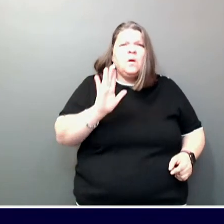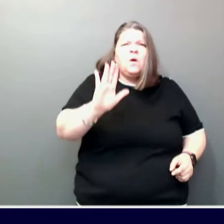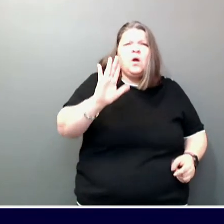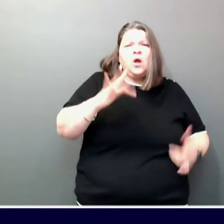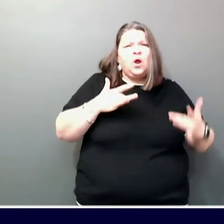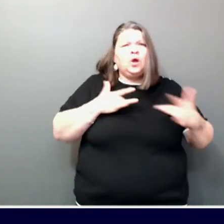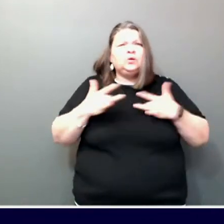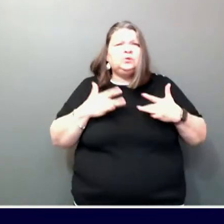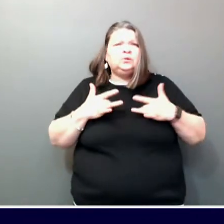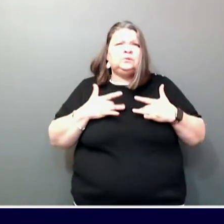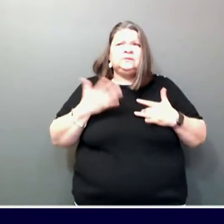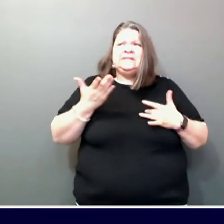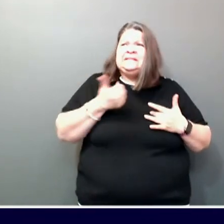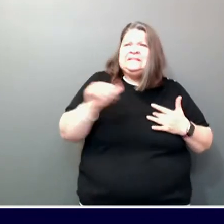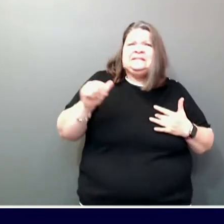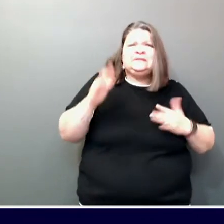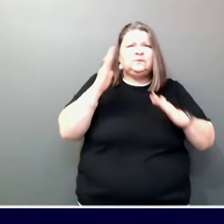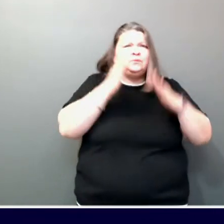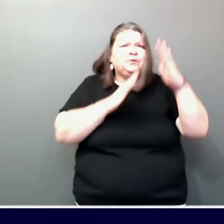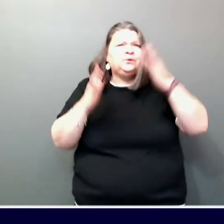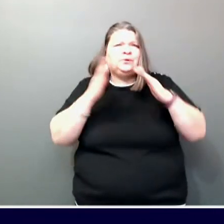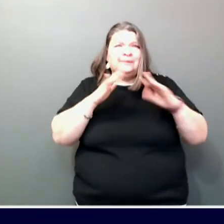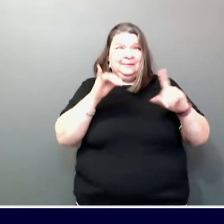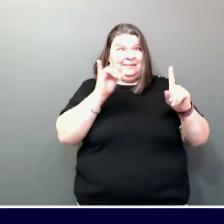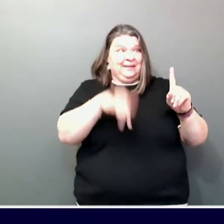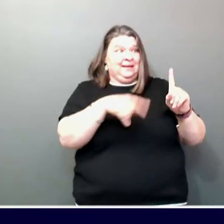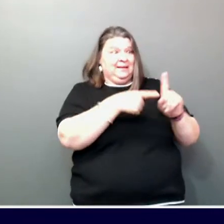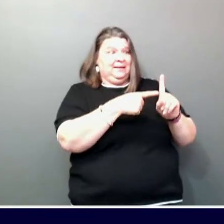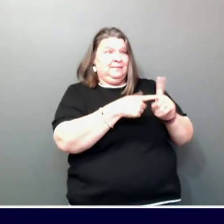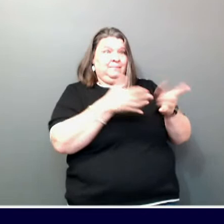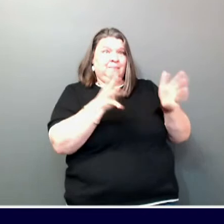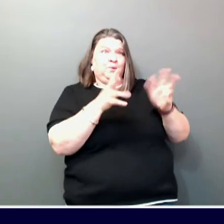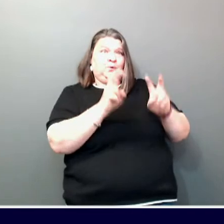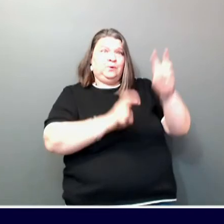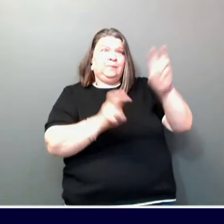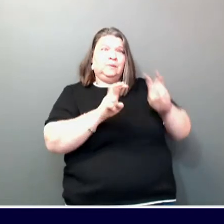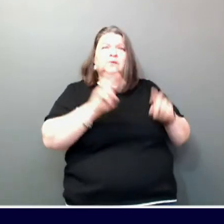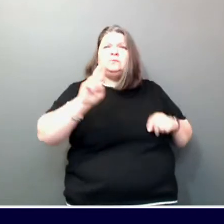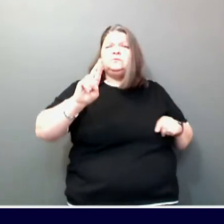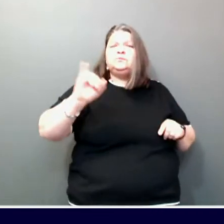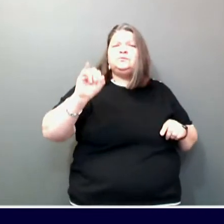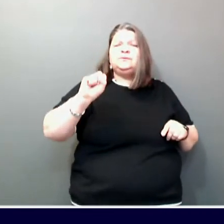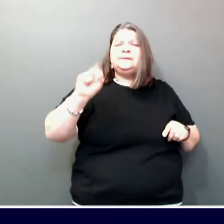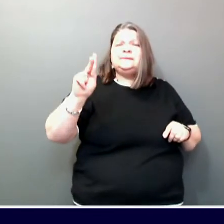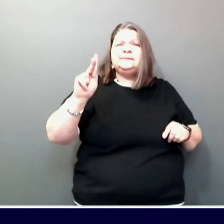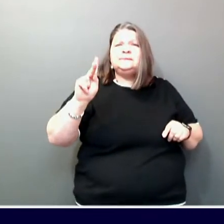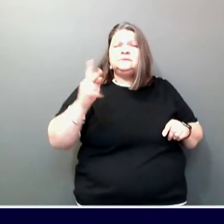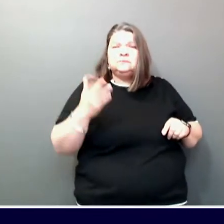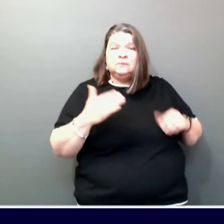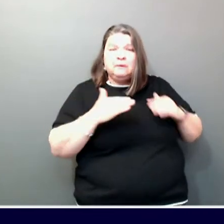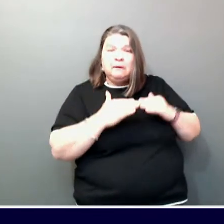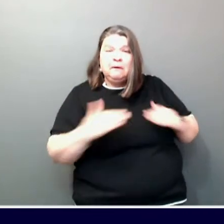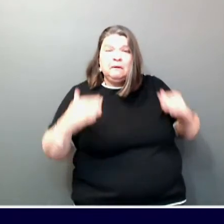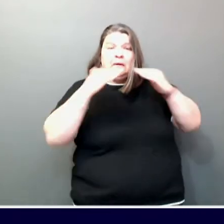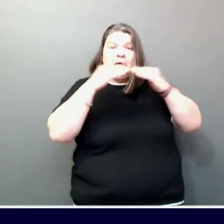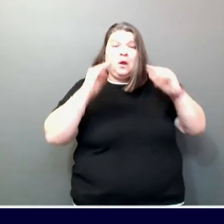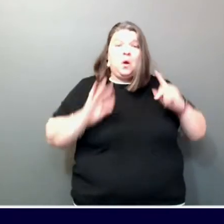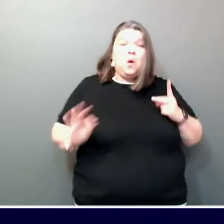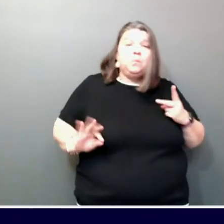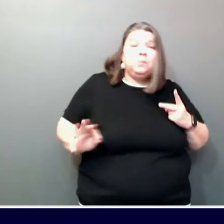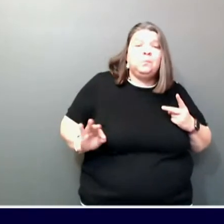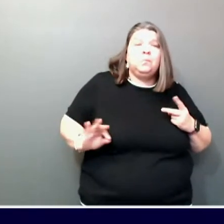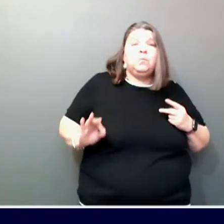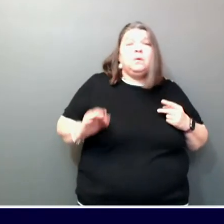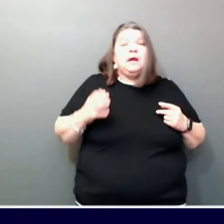if you were to assign a risk level to the people that are attending that game, in the crowded spaces? Commissioner and I have discussed